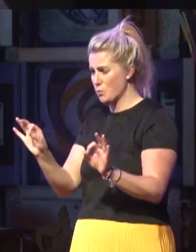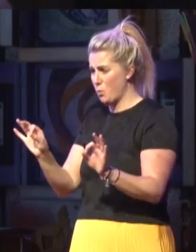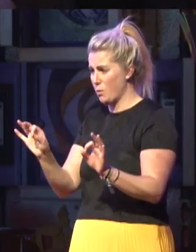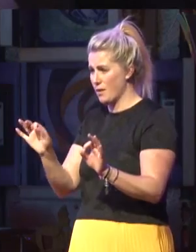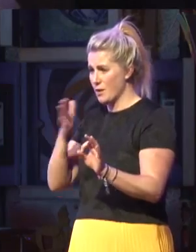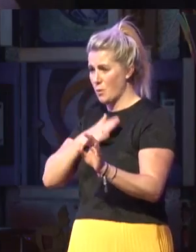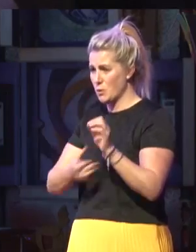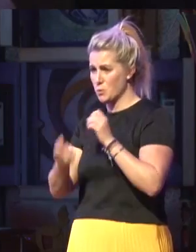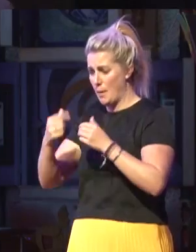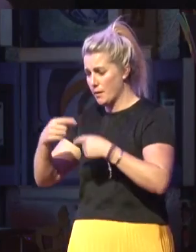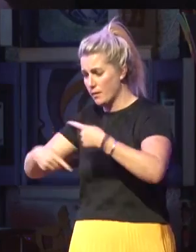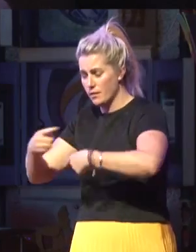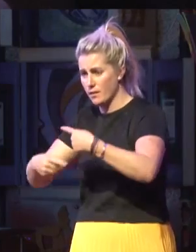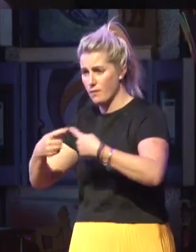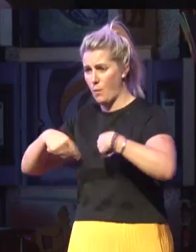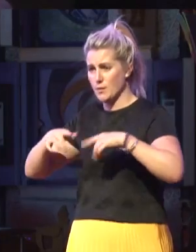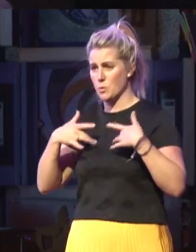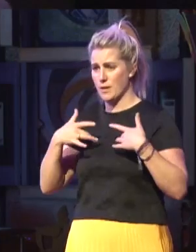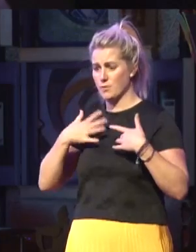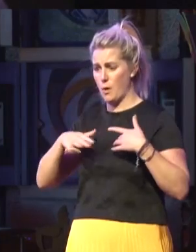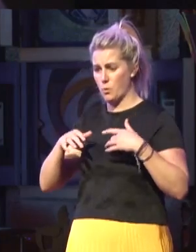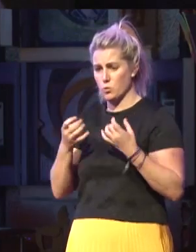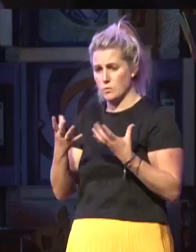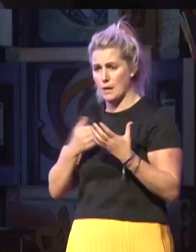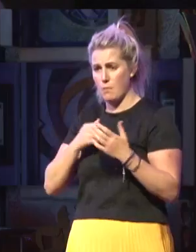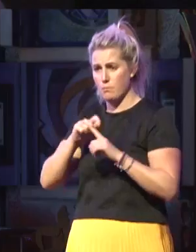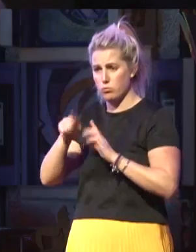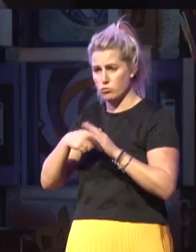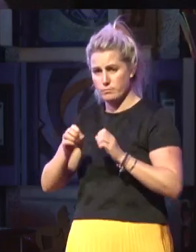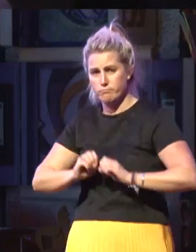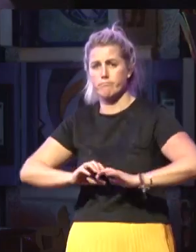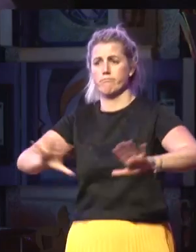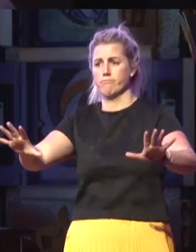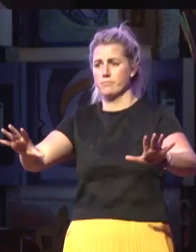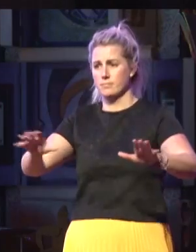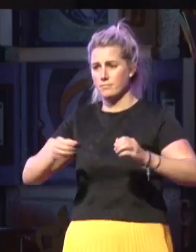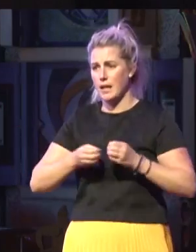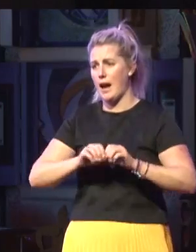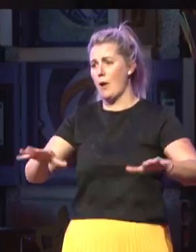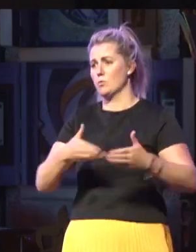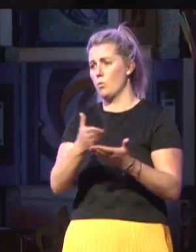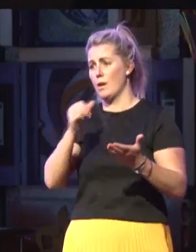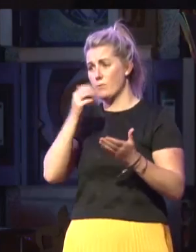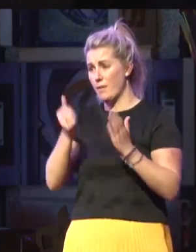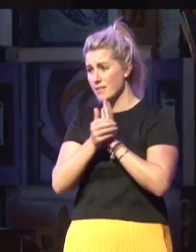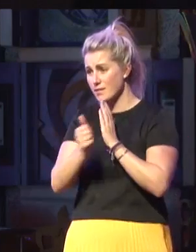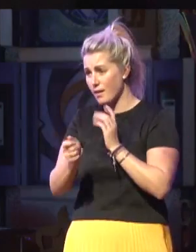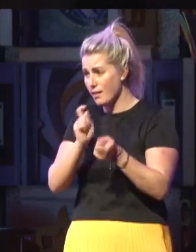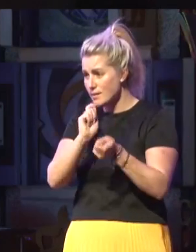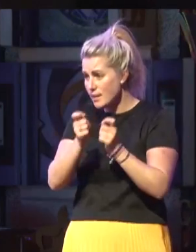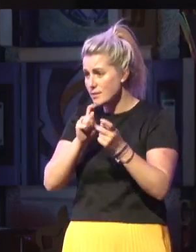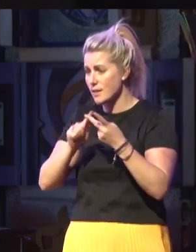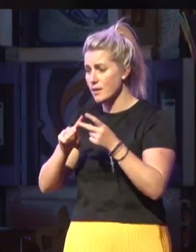I don't want that to be the way we live, and I want to get this off the ground. I want to get it everywhere. And if you have the skills in testing,